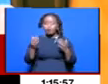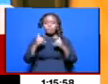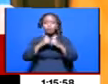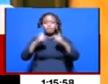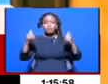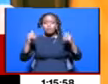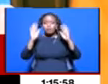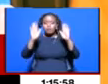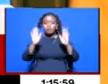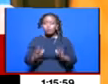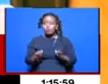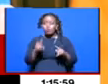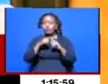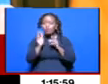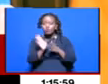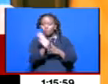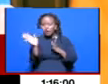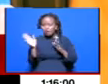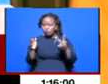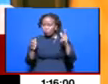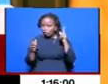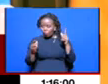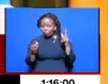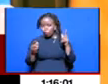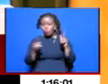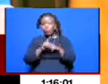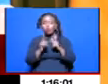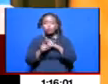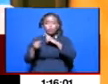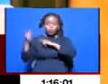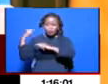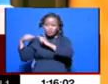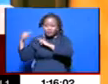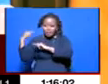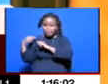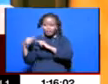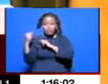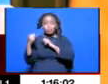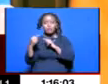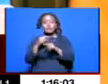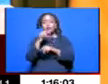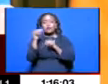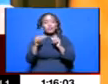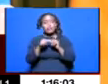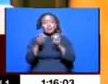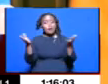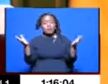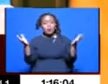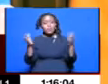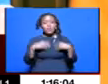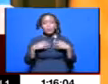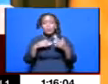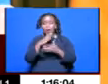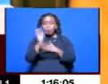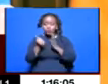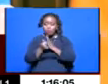from a long-established tradition of invoking the jurisdiction of the High